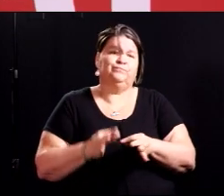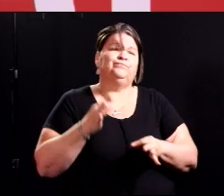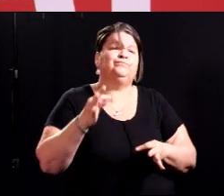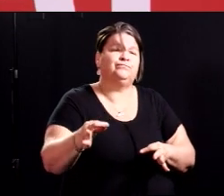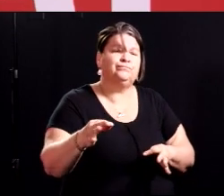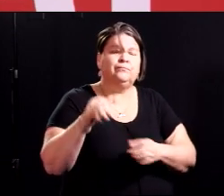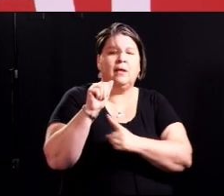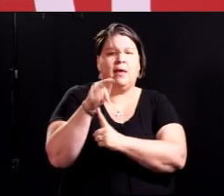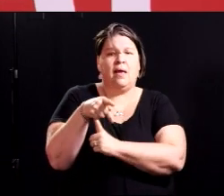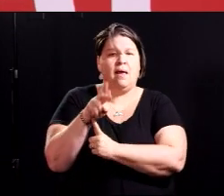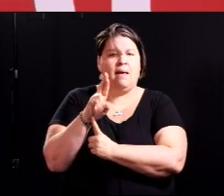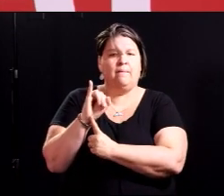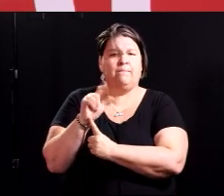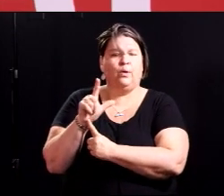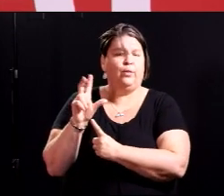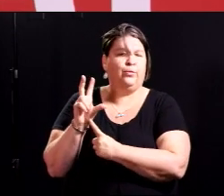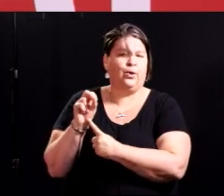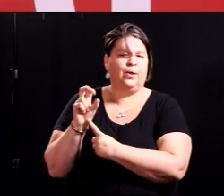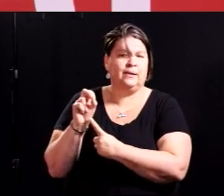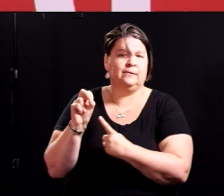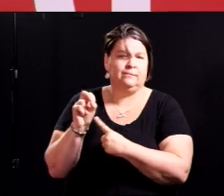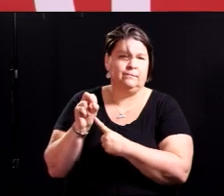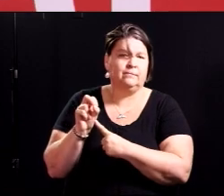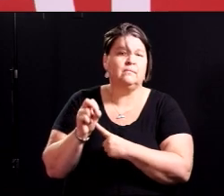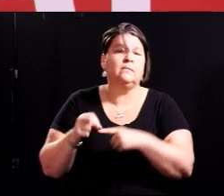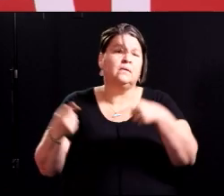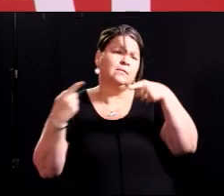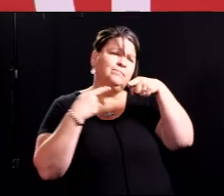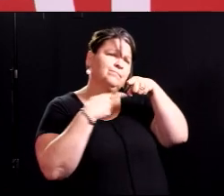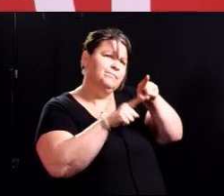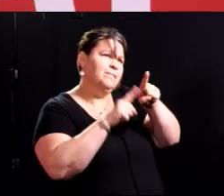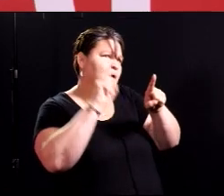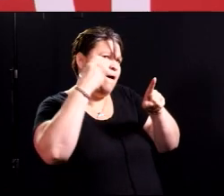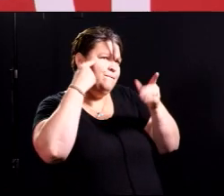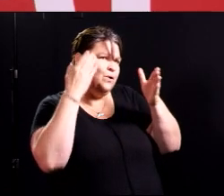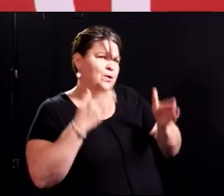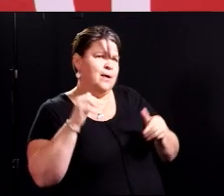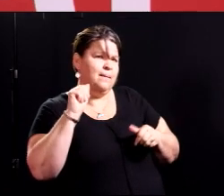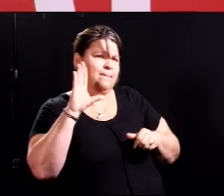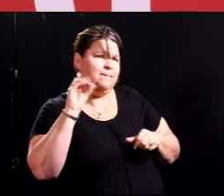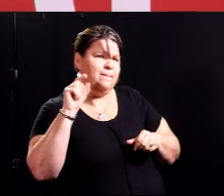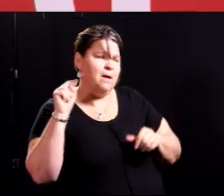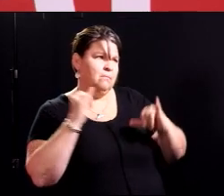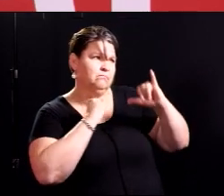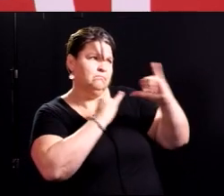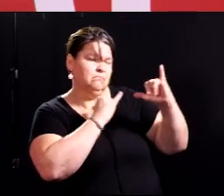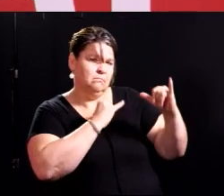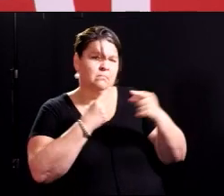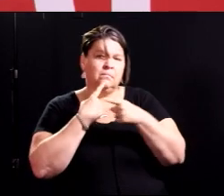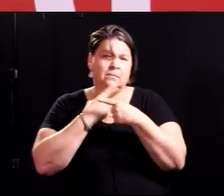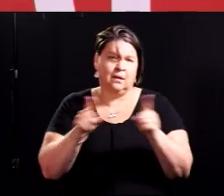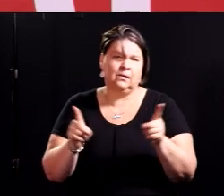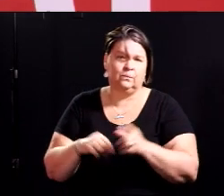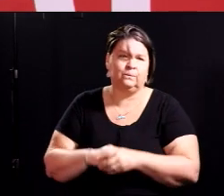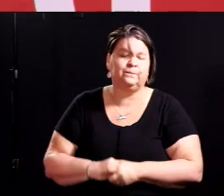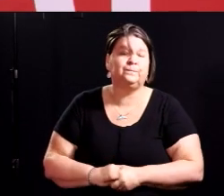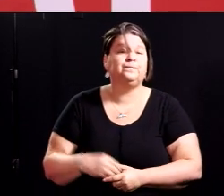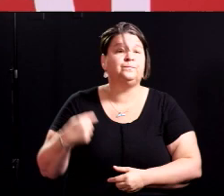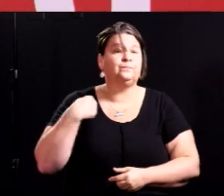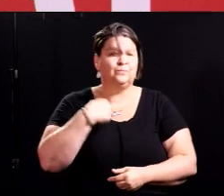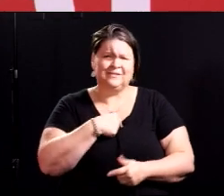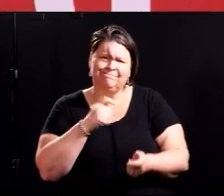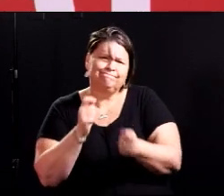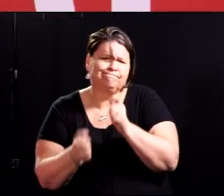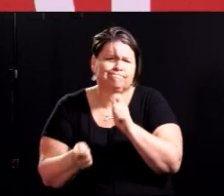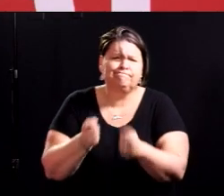is clearly in line now with the governor's directive to April 30th. We had amended it, but we have to officially adopt